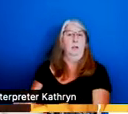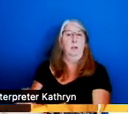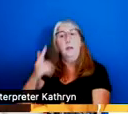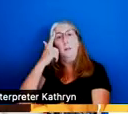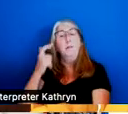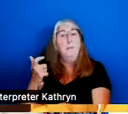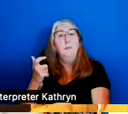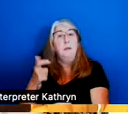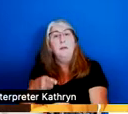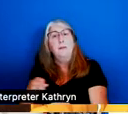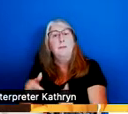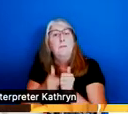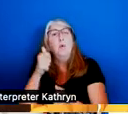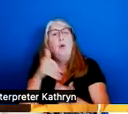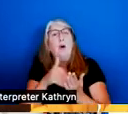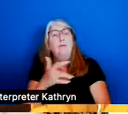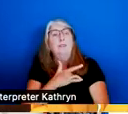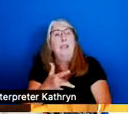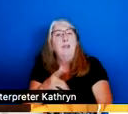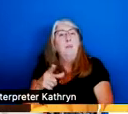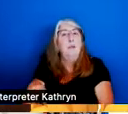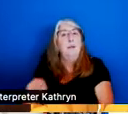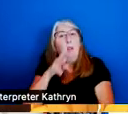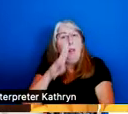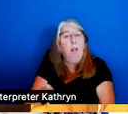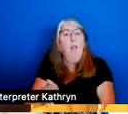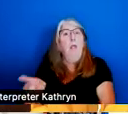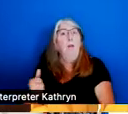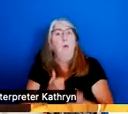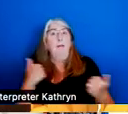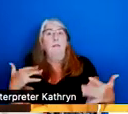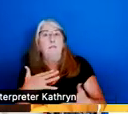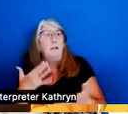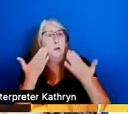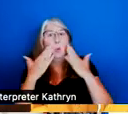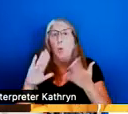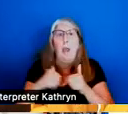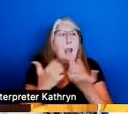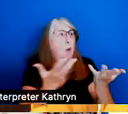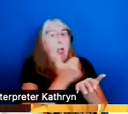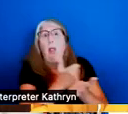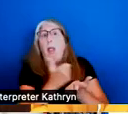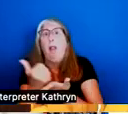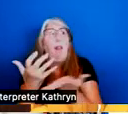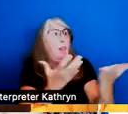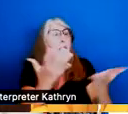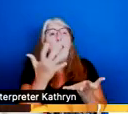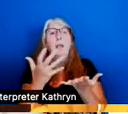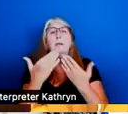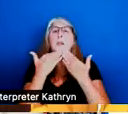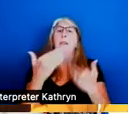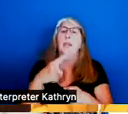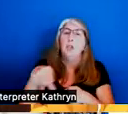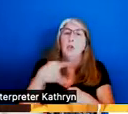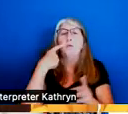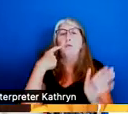they're most often going to be the ones to live in fear and to not know how to find help. So I thank you for recognizing that and